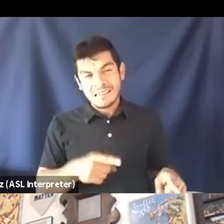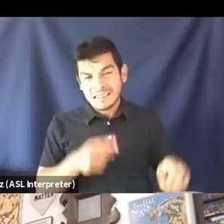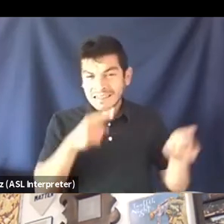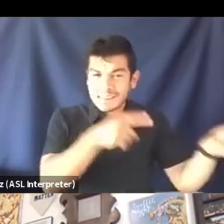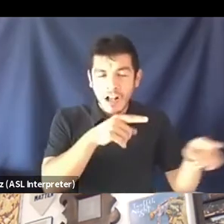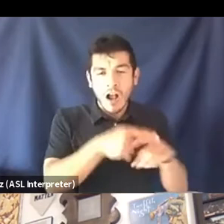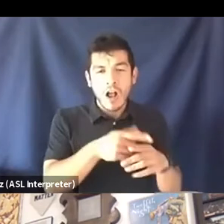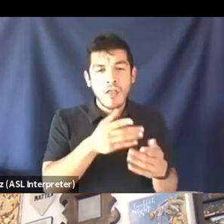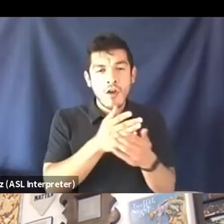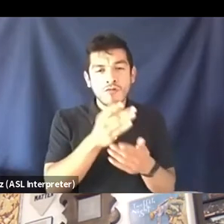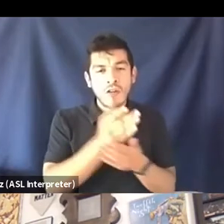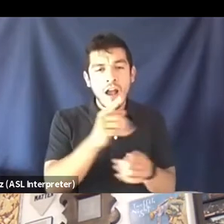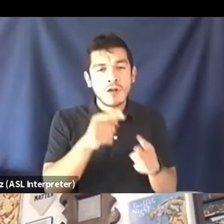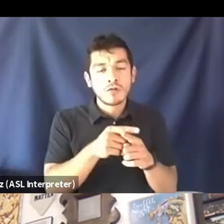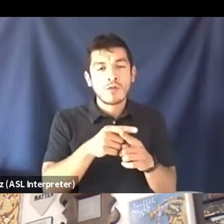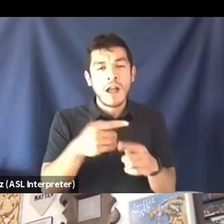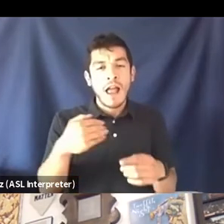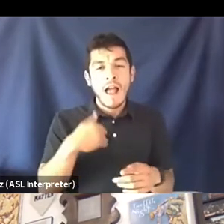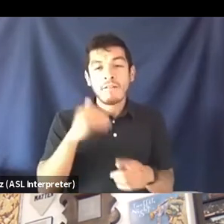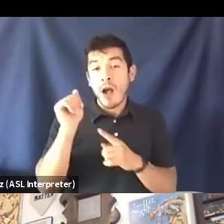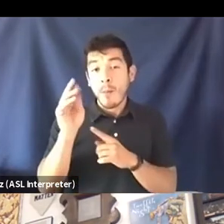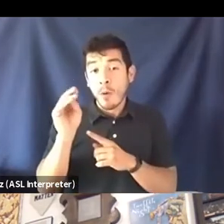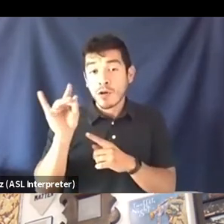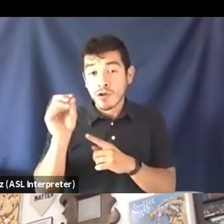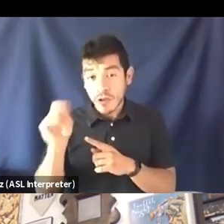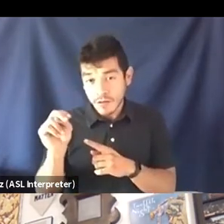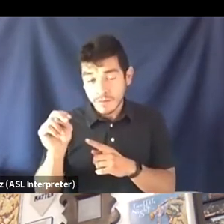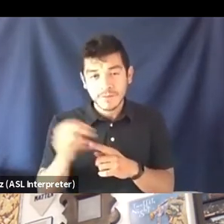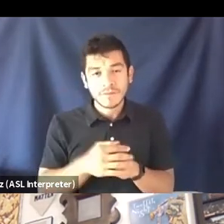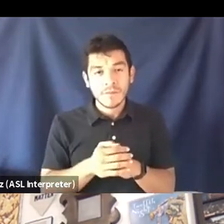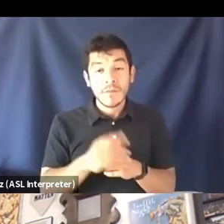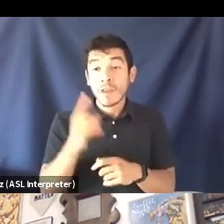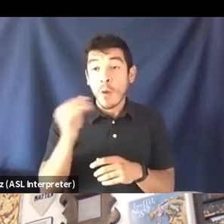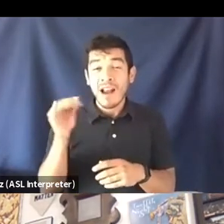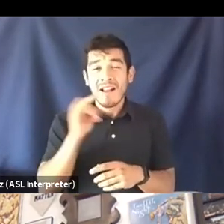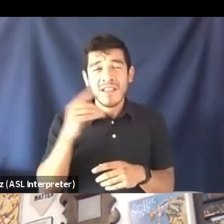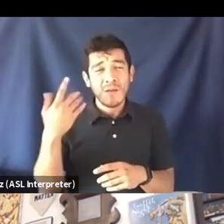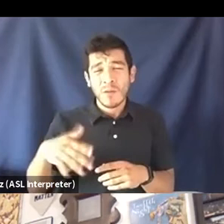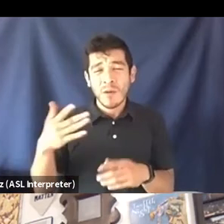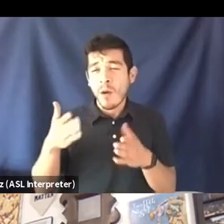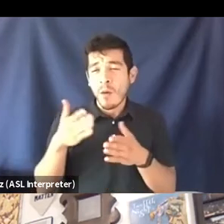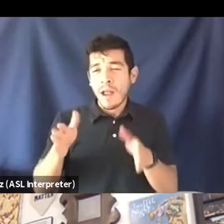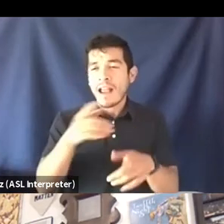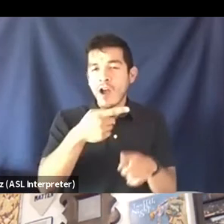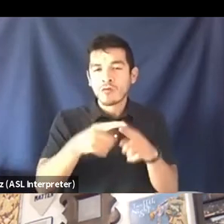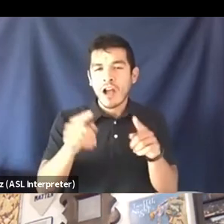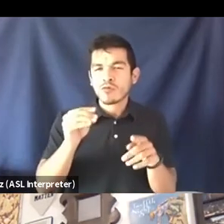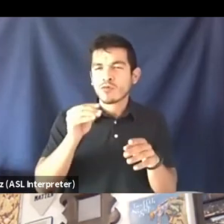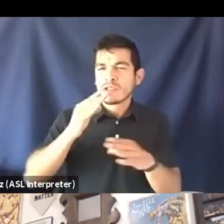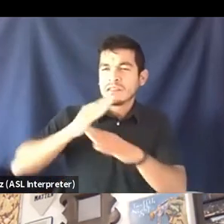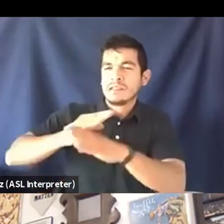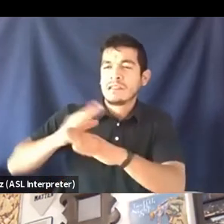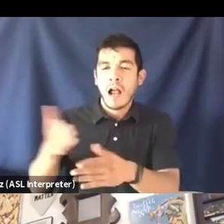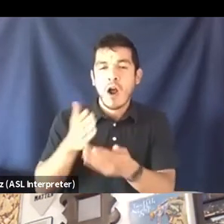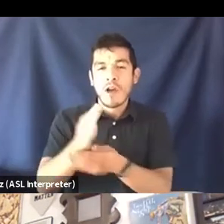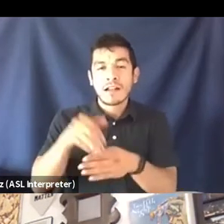access. And one of the primary ways that the radical right is trying to whittle away at reproductive rights in general is to